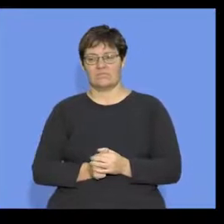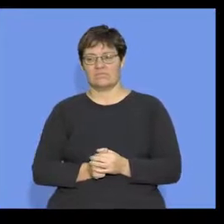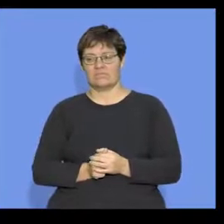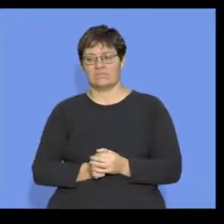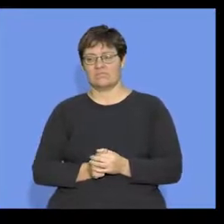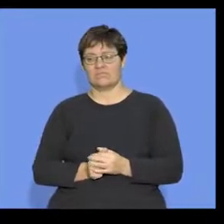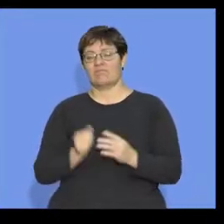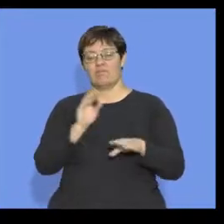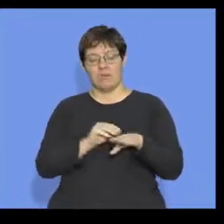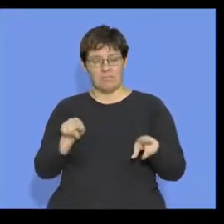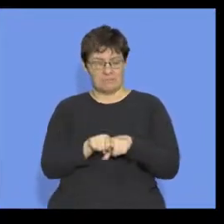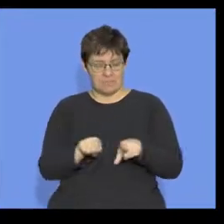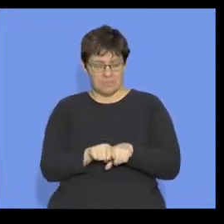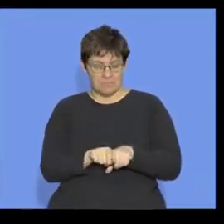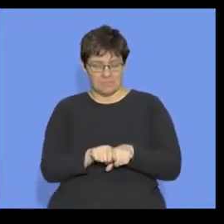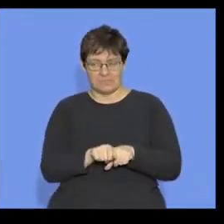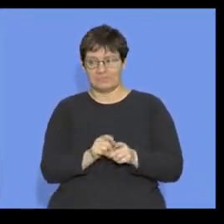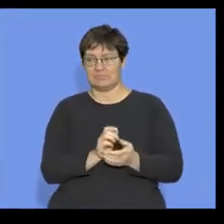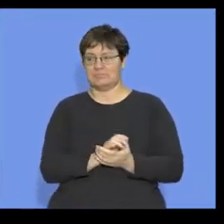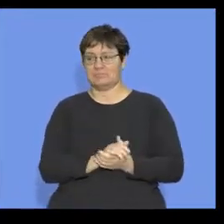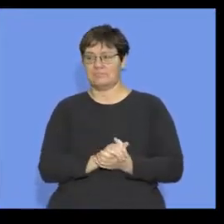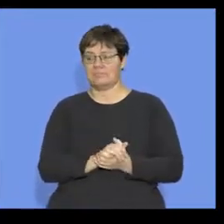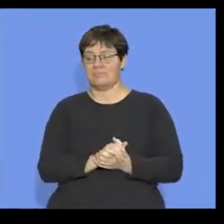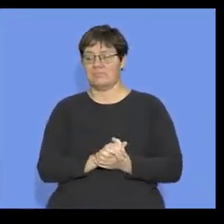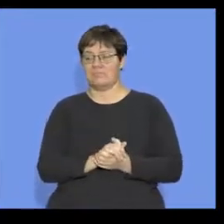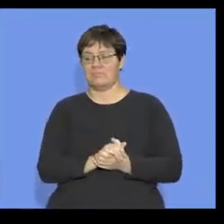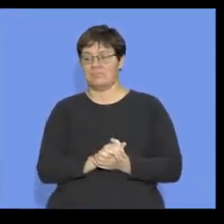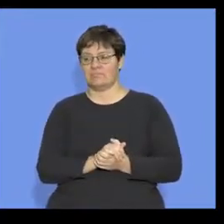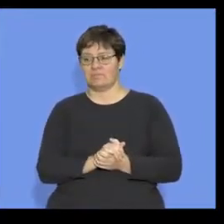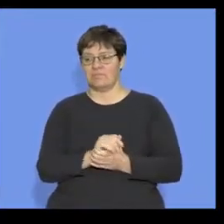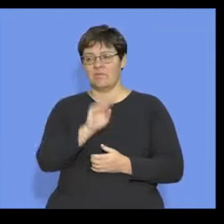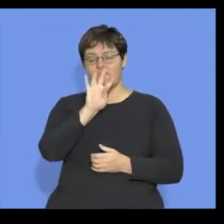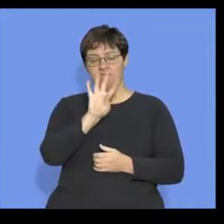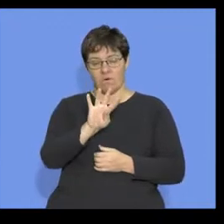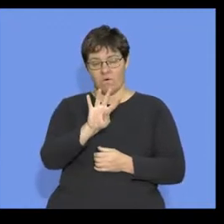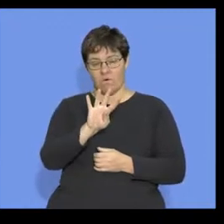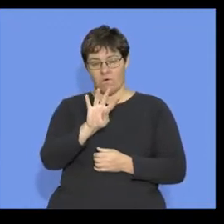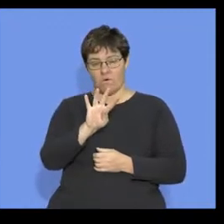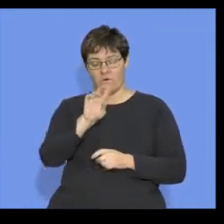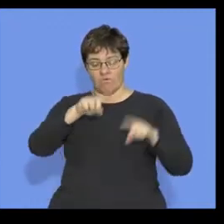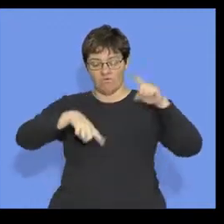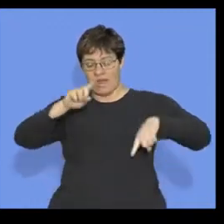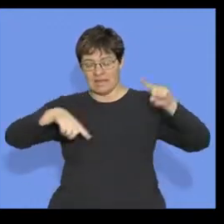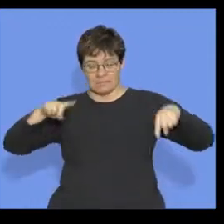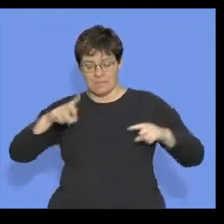So still the same problem. Remember, we're talking about a